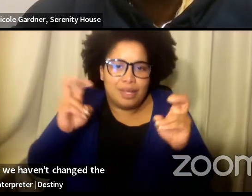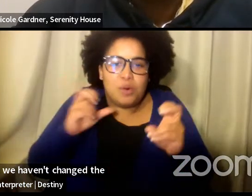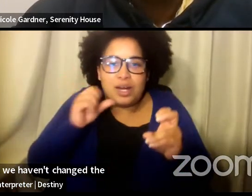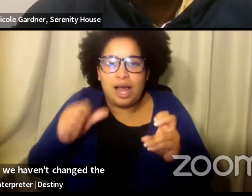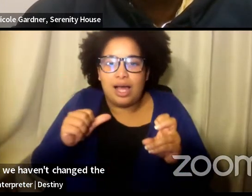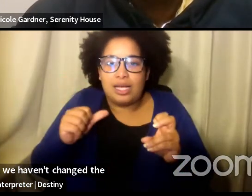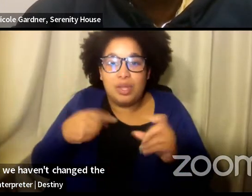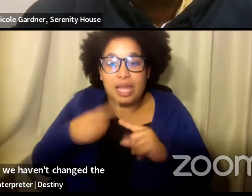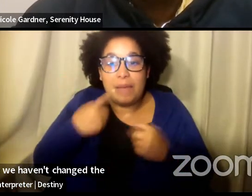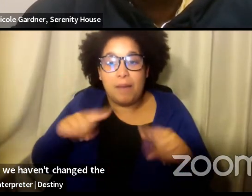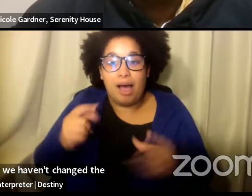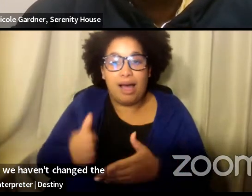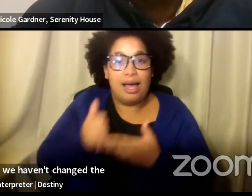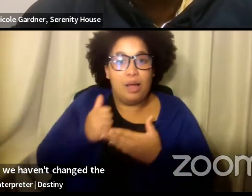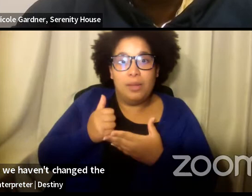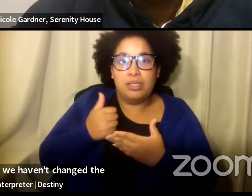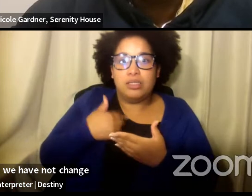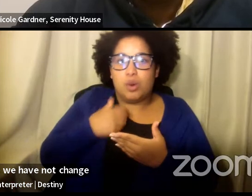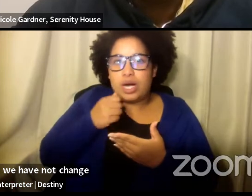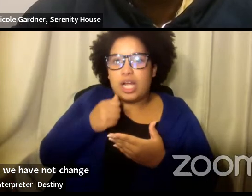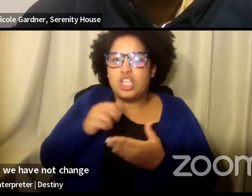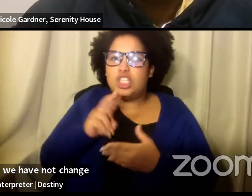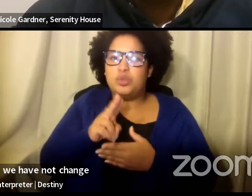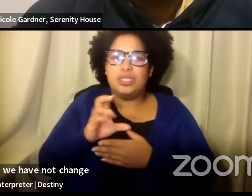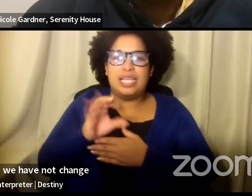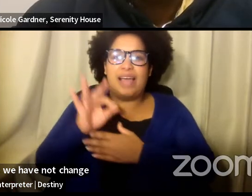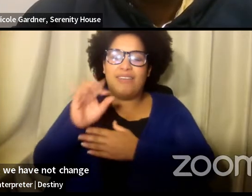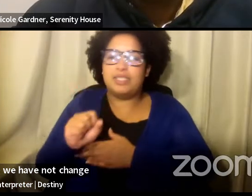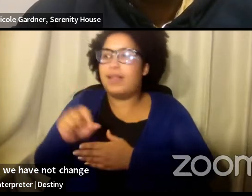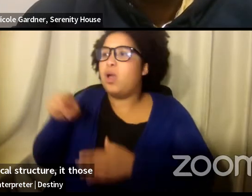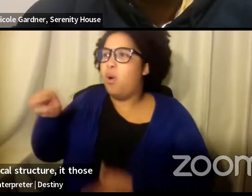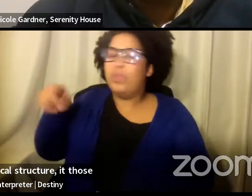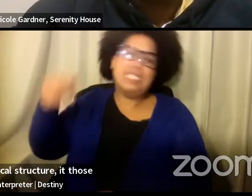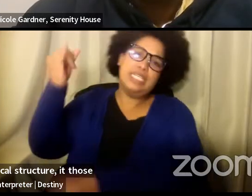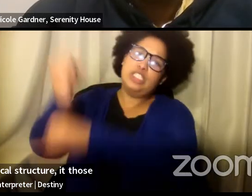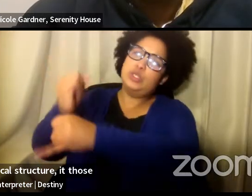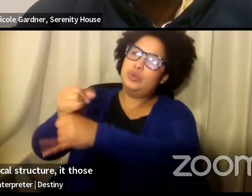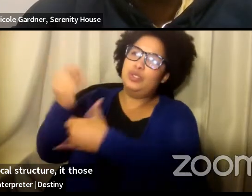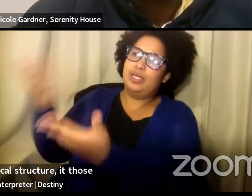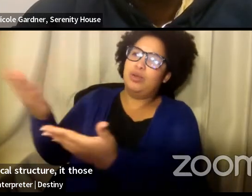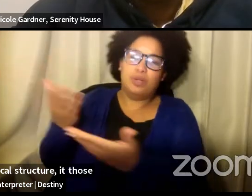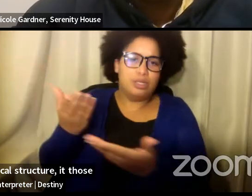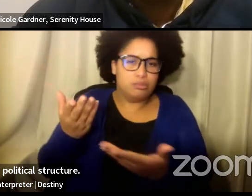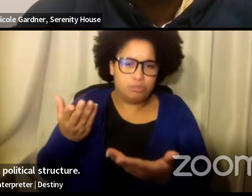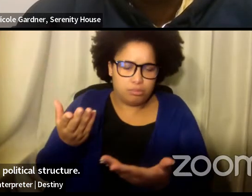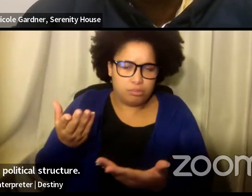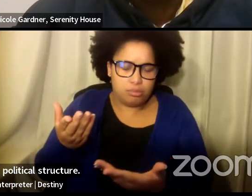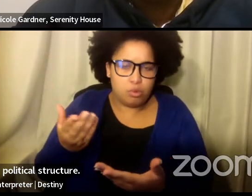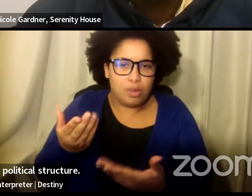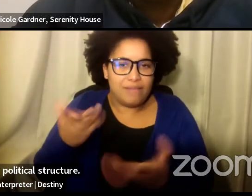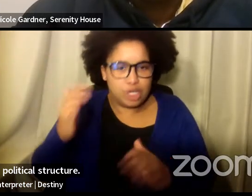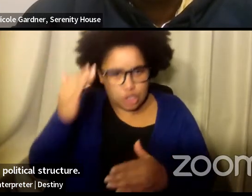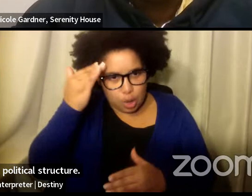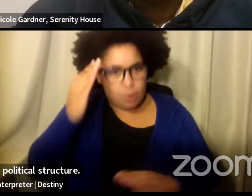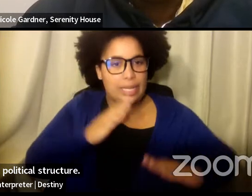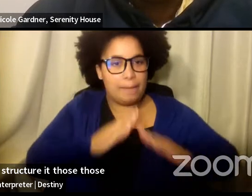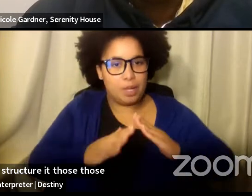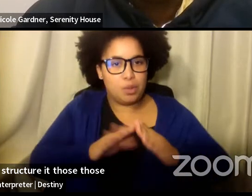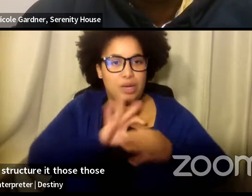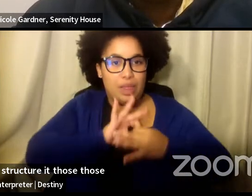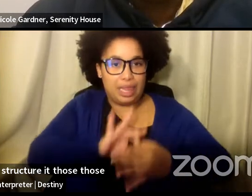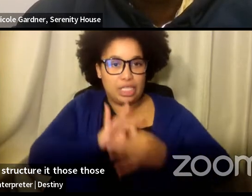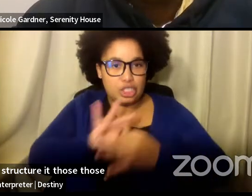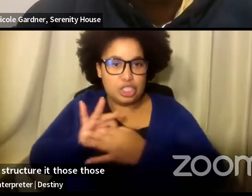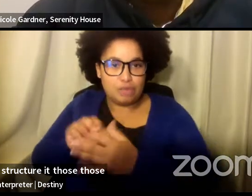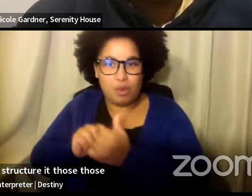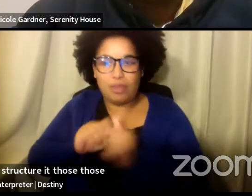as the front of this effort to say this is this institution, because we already know that communities' relationships with